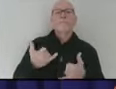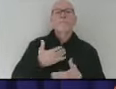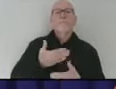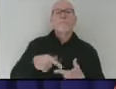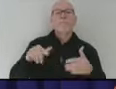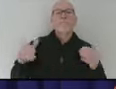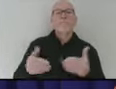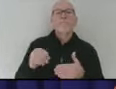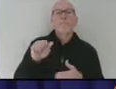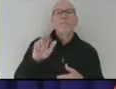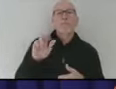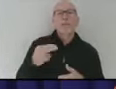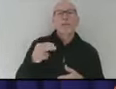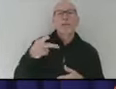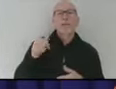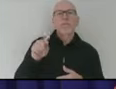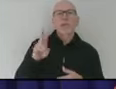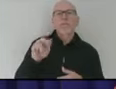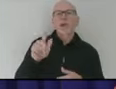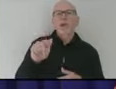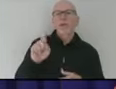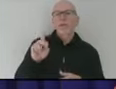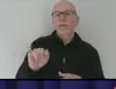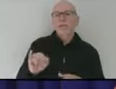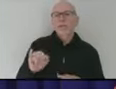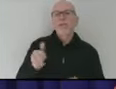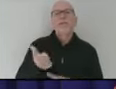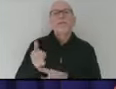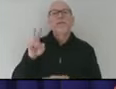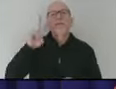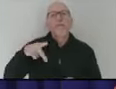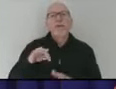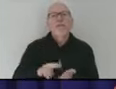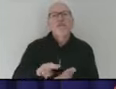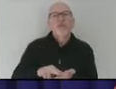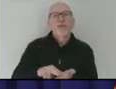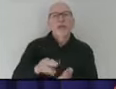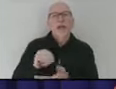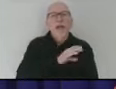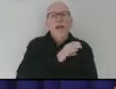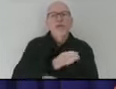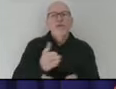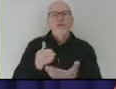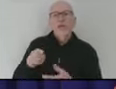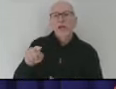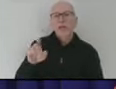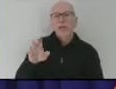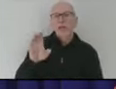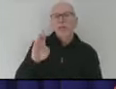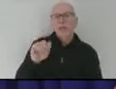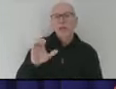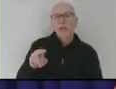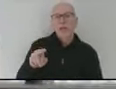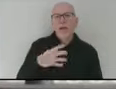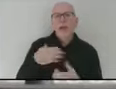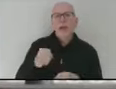introduce Sarah Petrowski. She is Vice President of Nursing and Clinical Services at Beacon Health System.